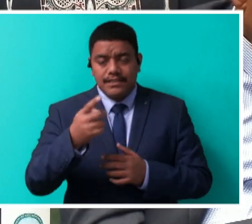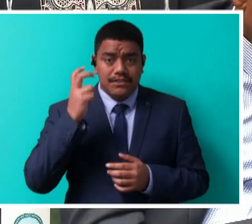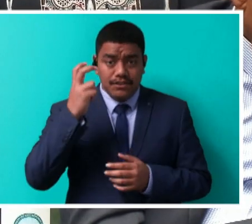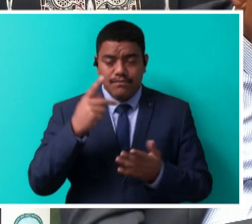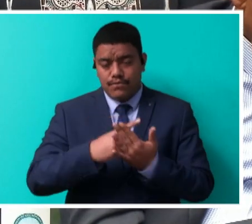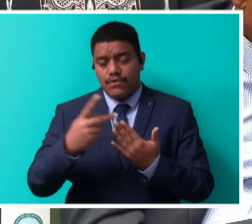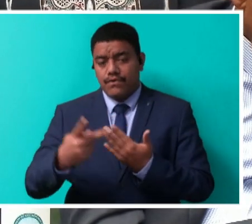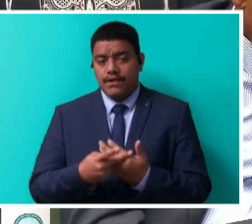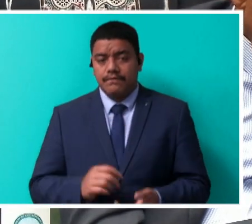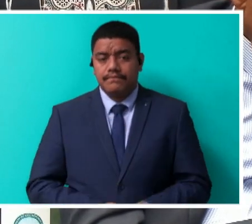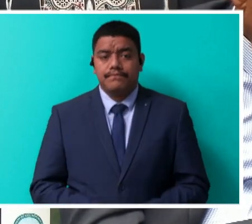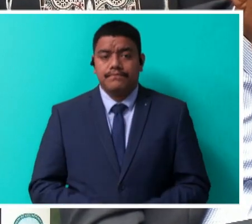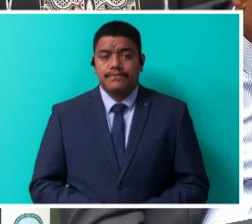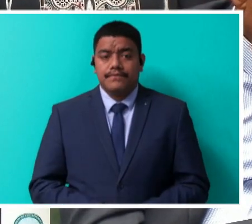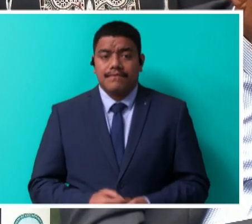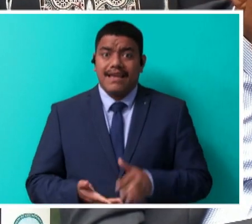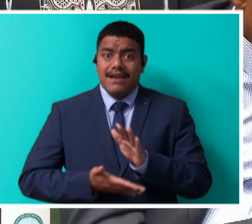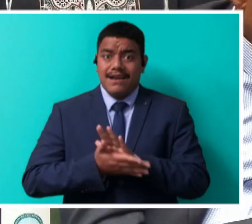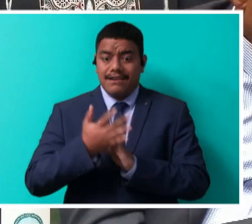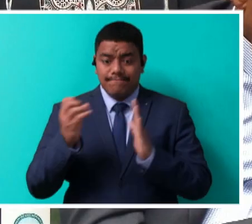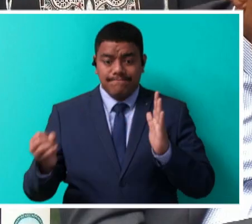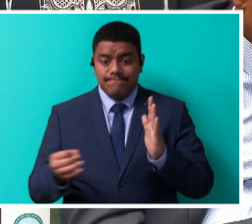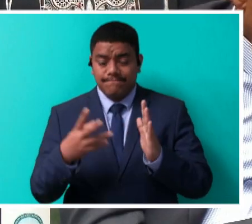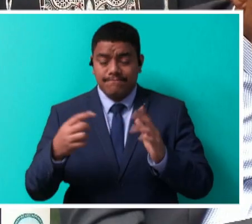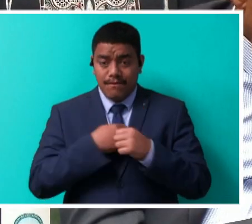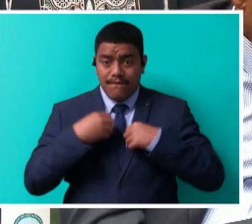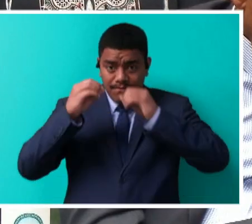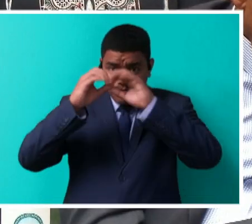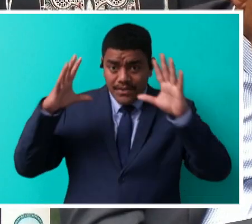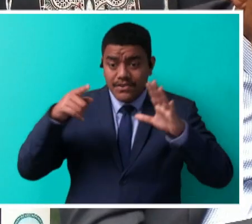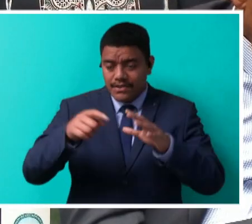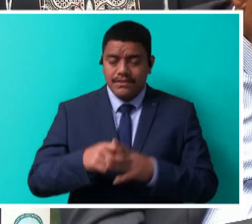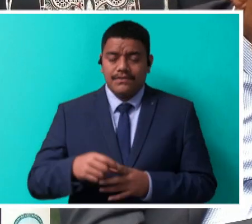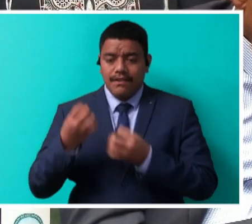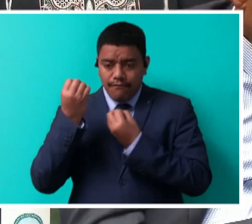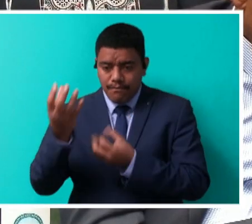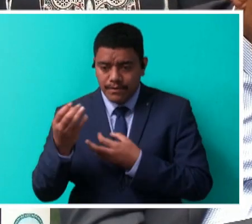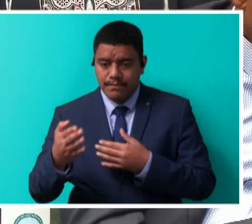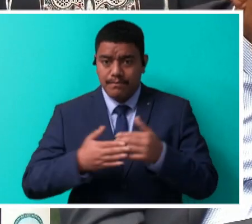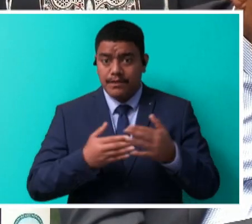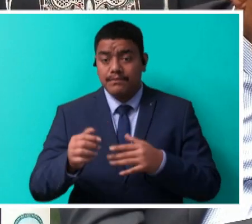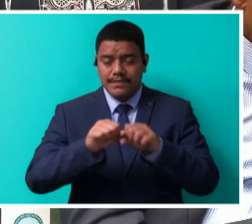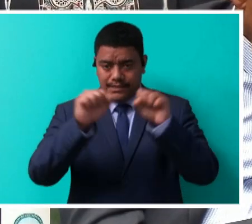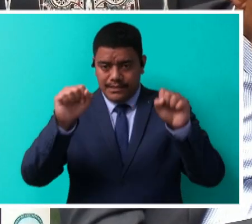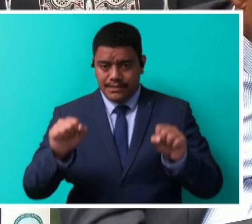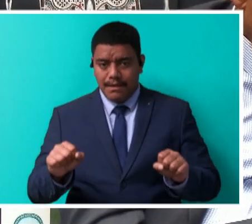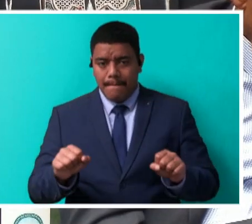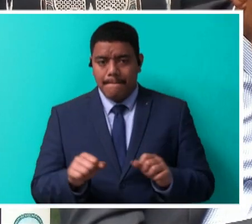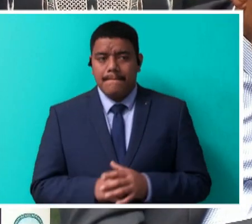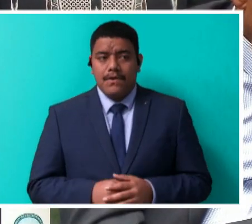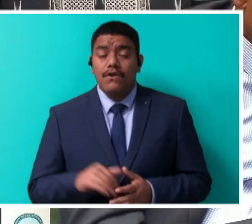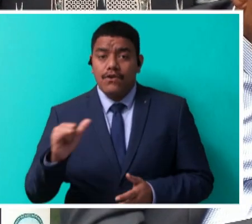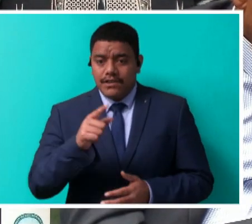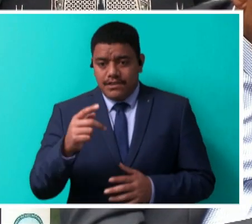program. A highlight of the visit was our engagement on the Justice Information Management System, which